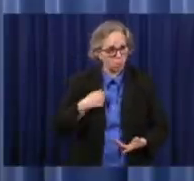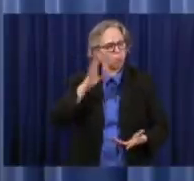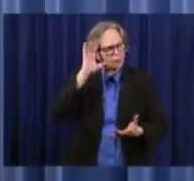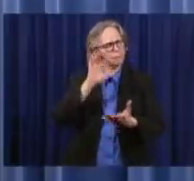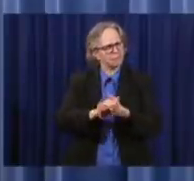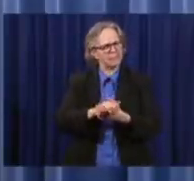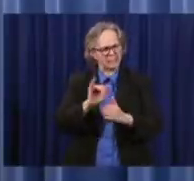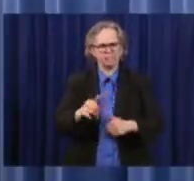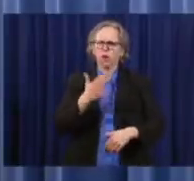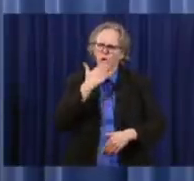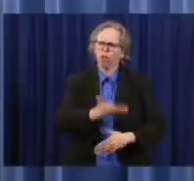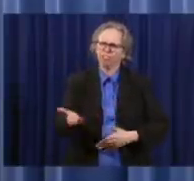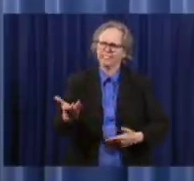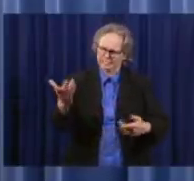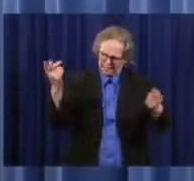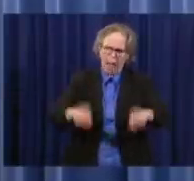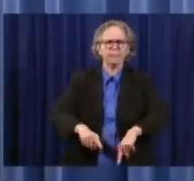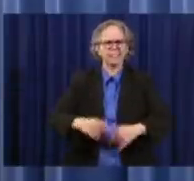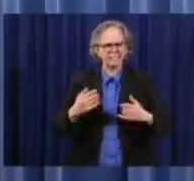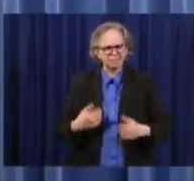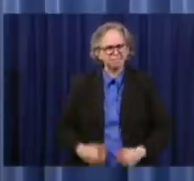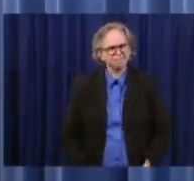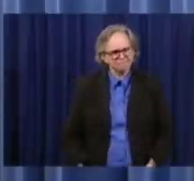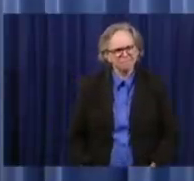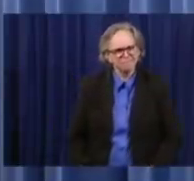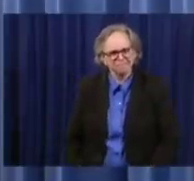good thing. Thank you, Governor.